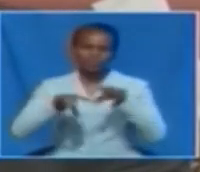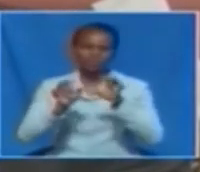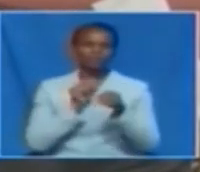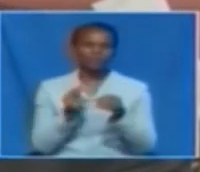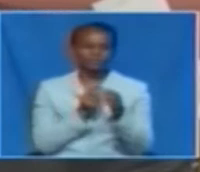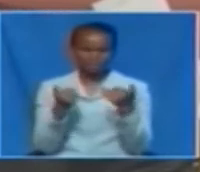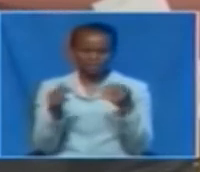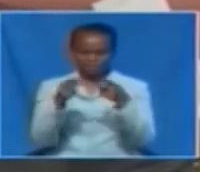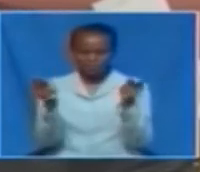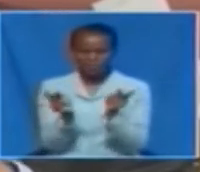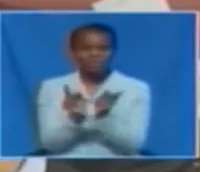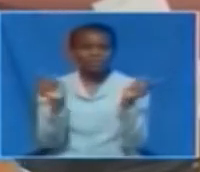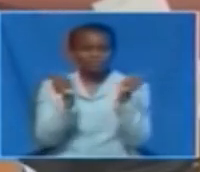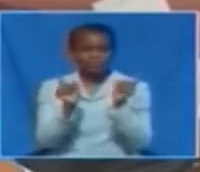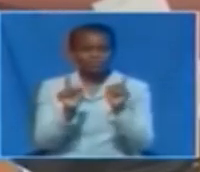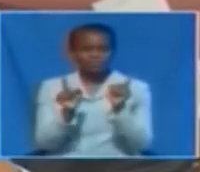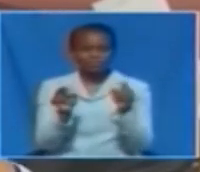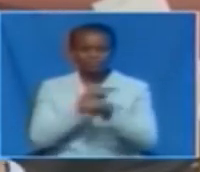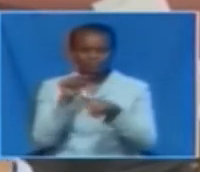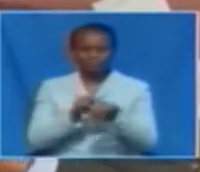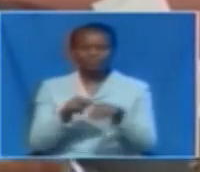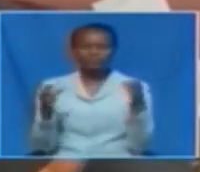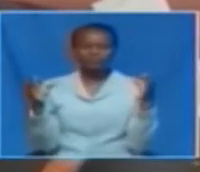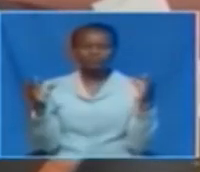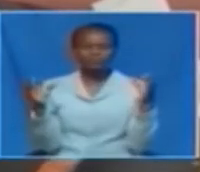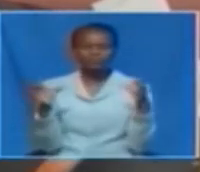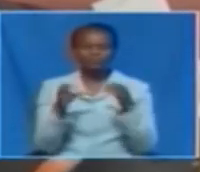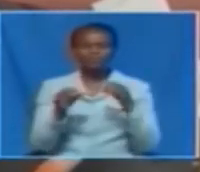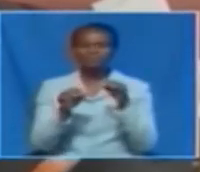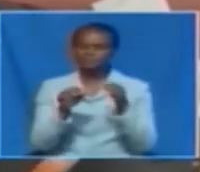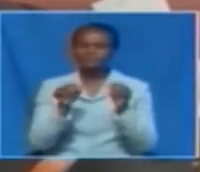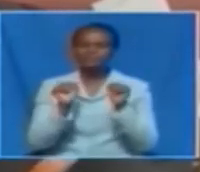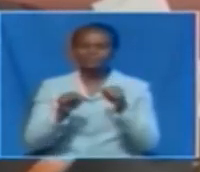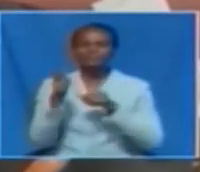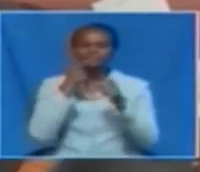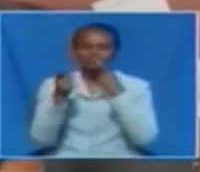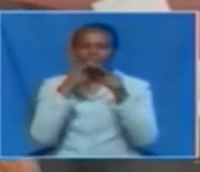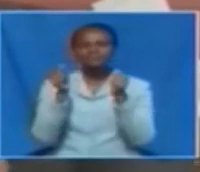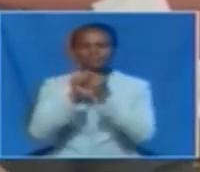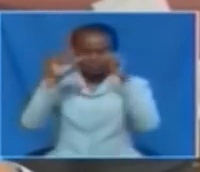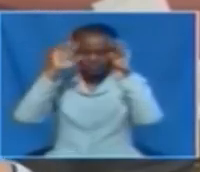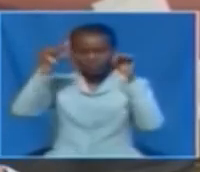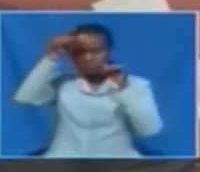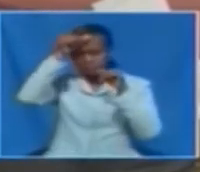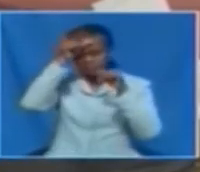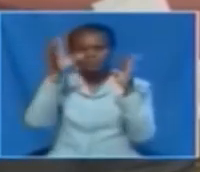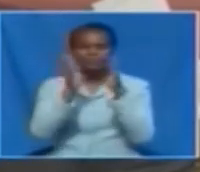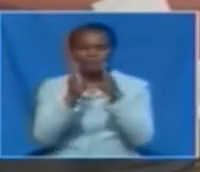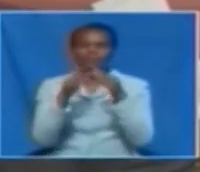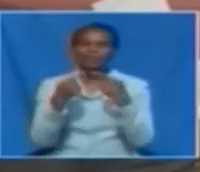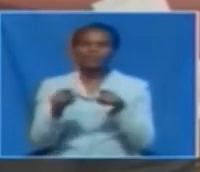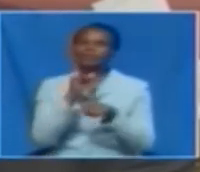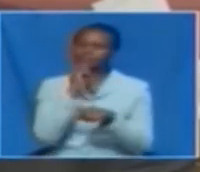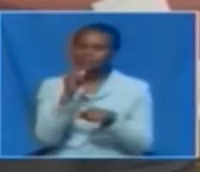at a place now where the National Executive Committee has cleared me to speak with President Lungu. That meeting hasn't yet taken place,